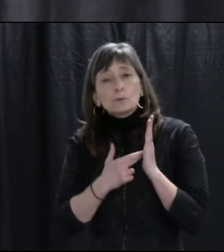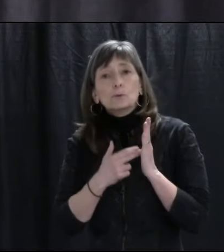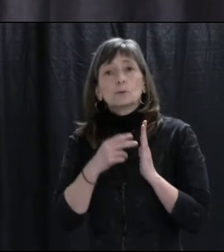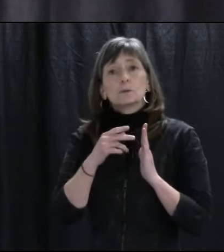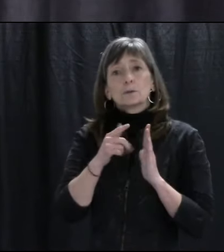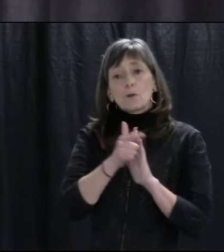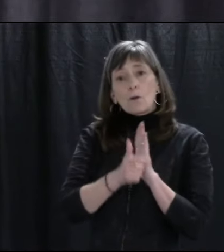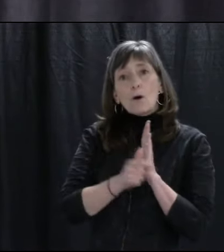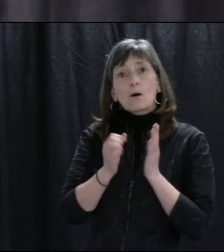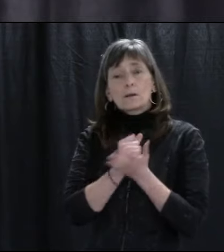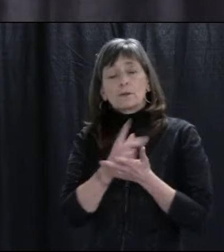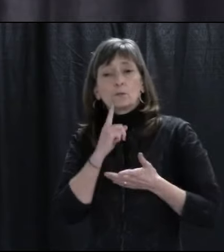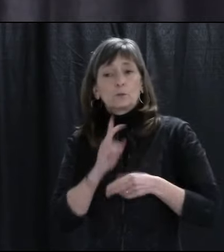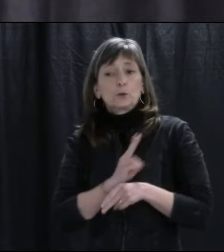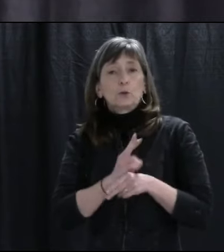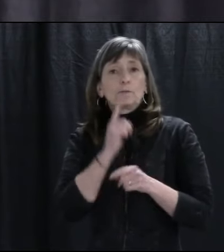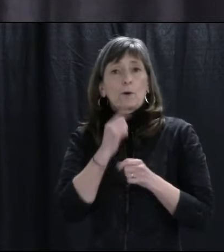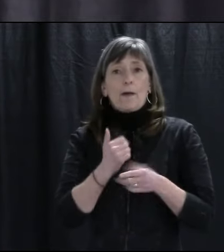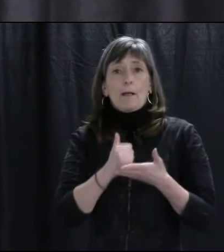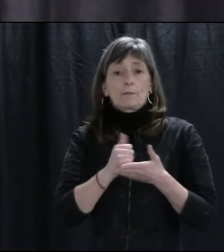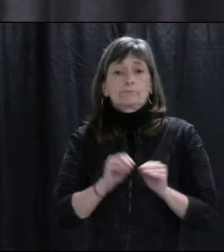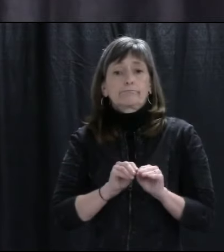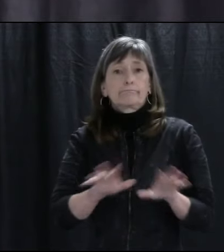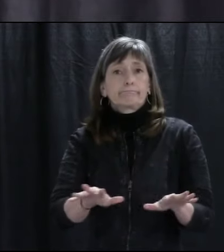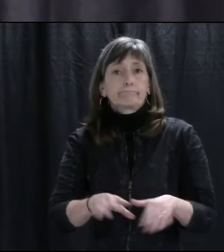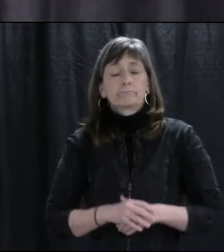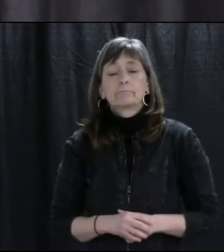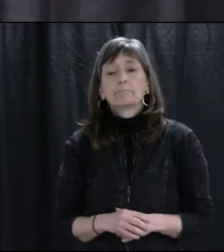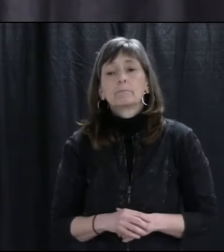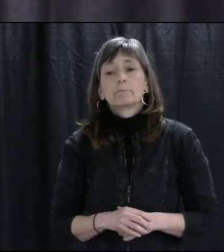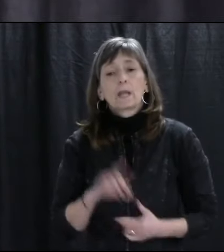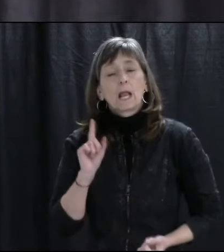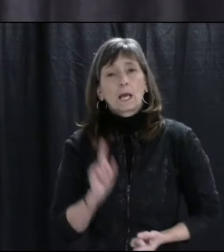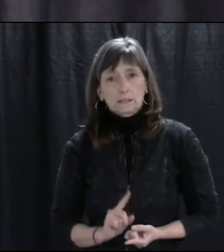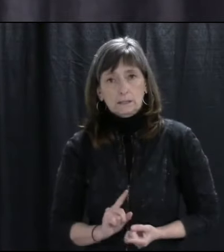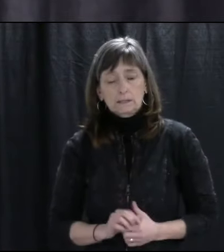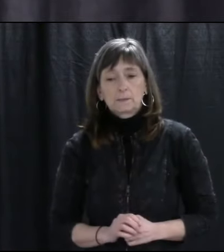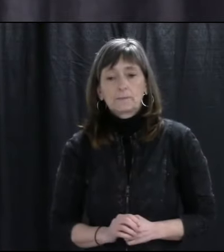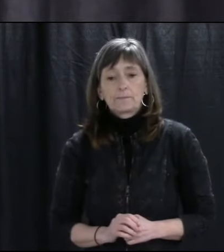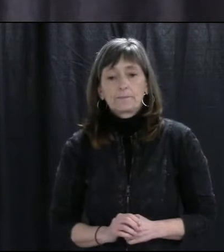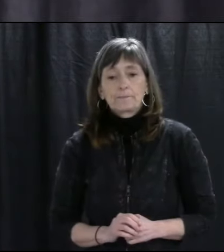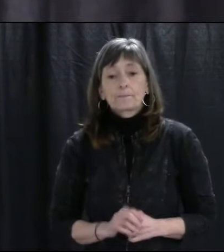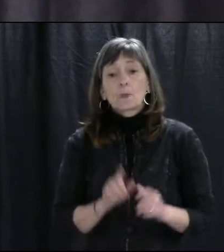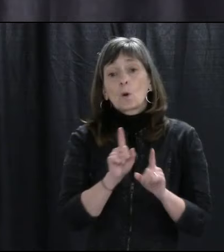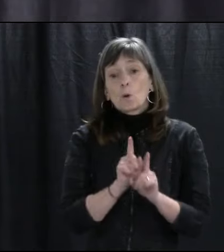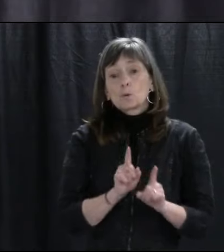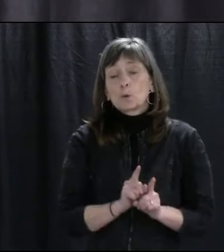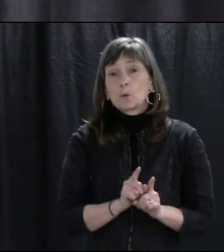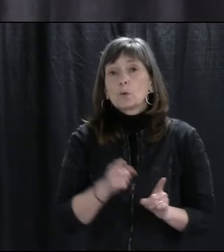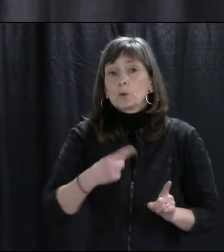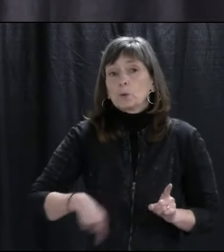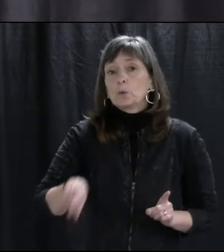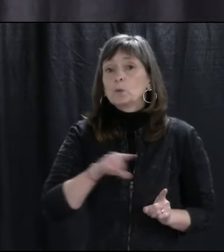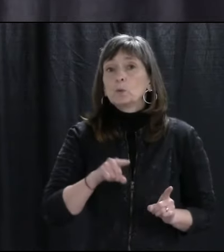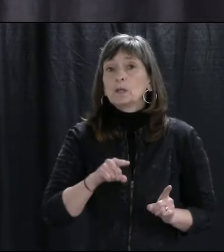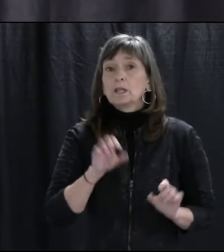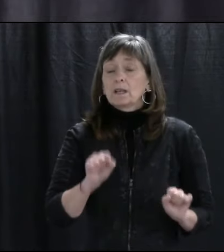this virus has on our province. Another lever we have in our province is to pull on is our strong sense of